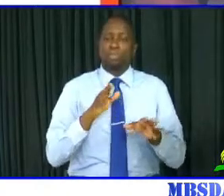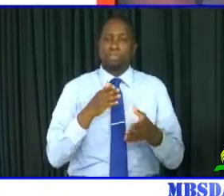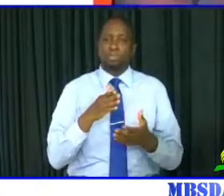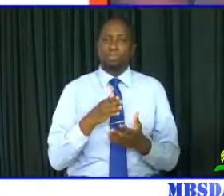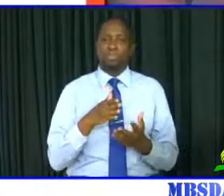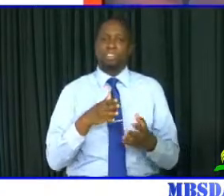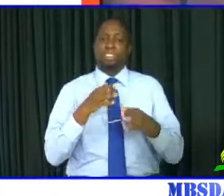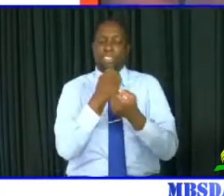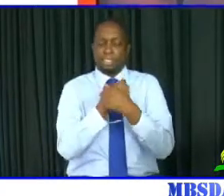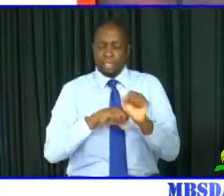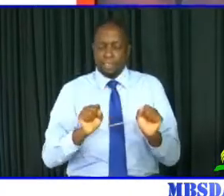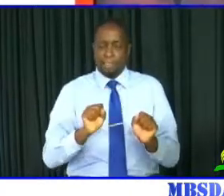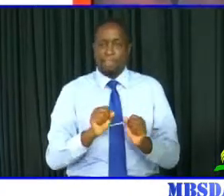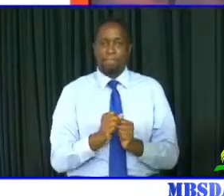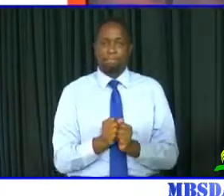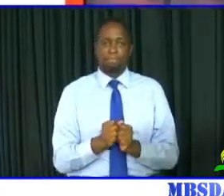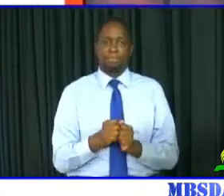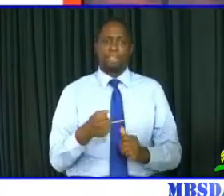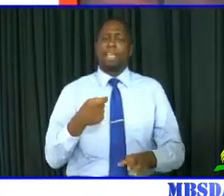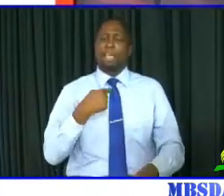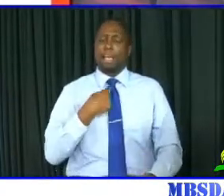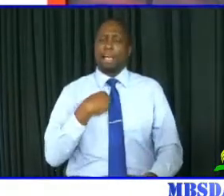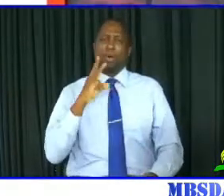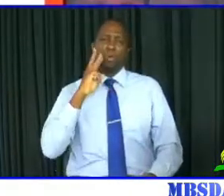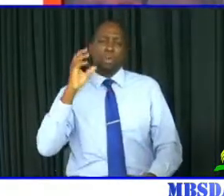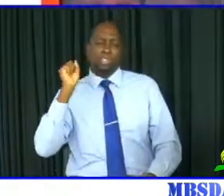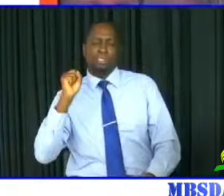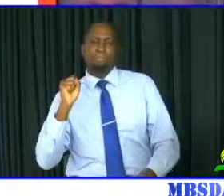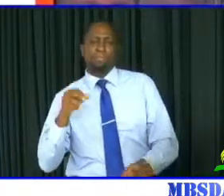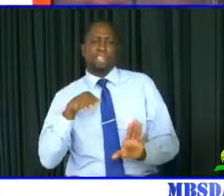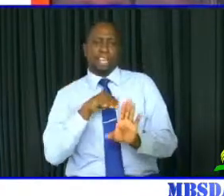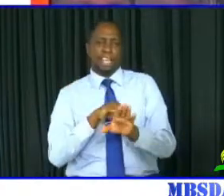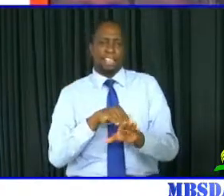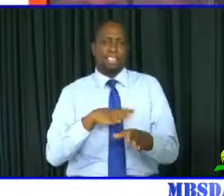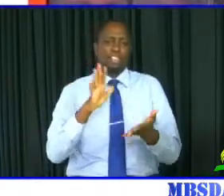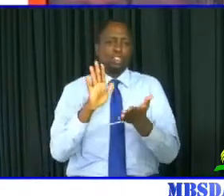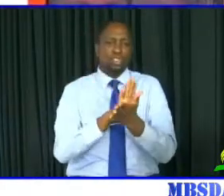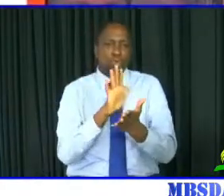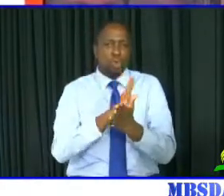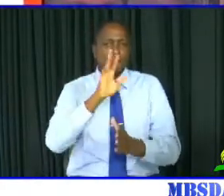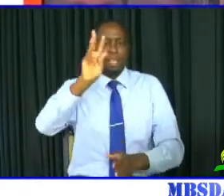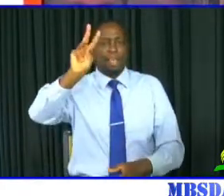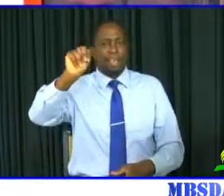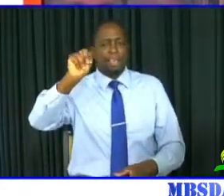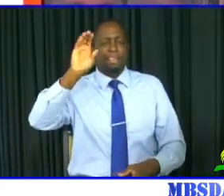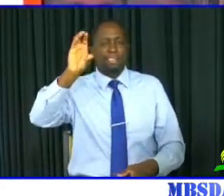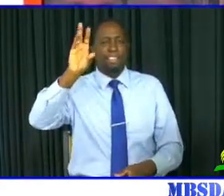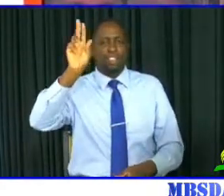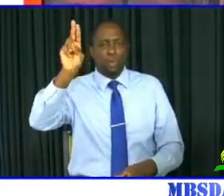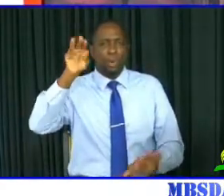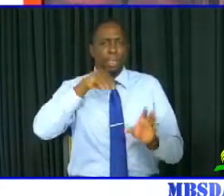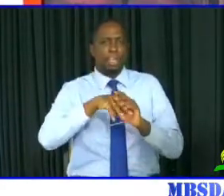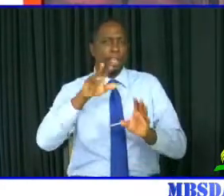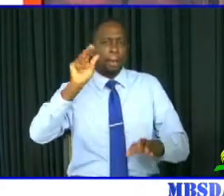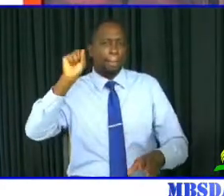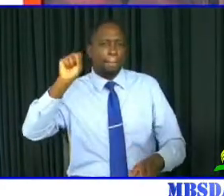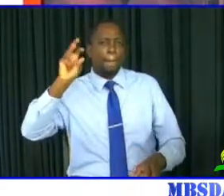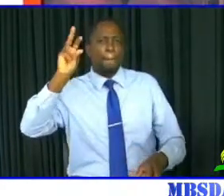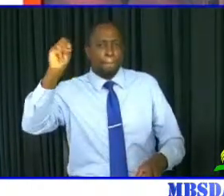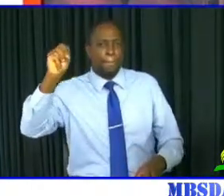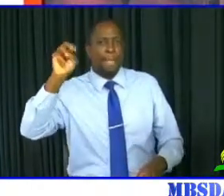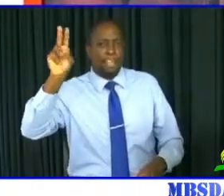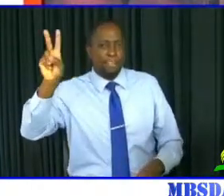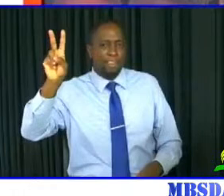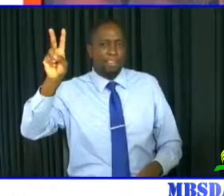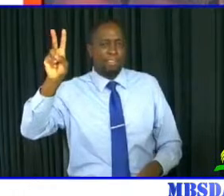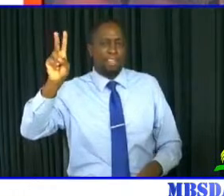I really wanted to go home, but it was late. I forgot about going